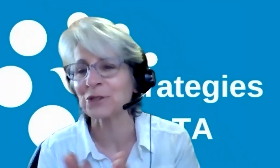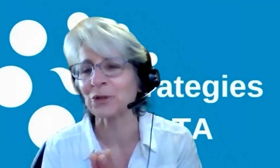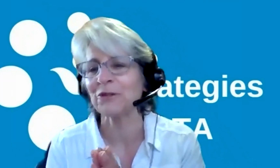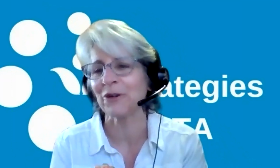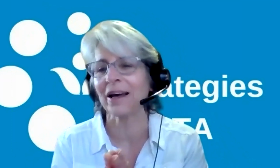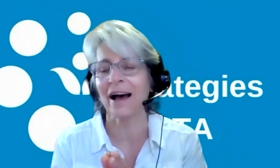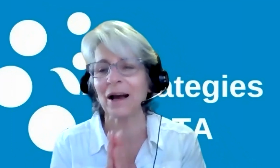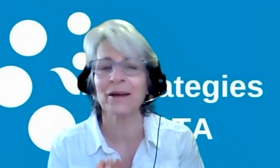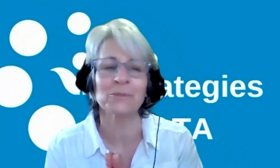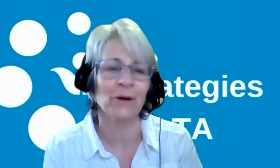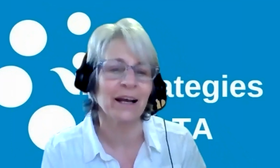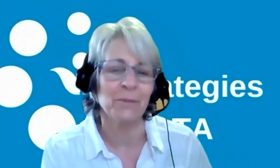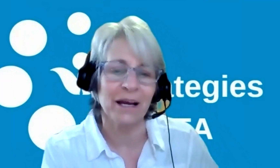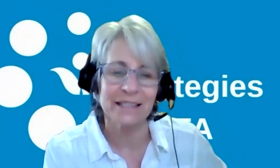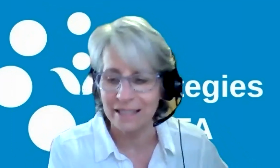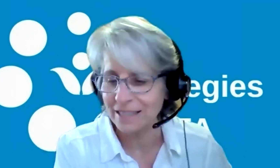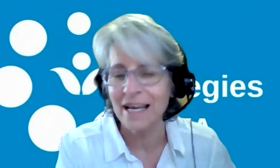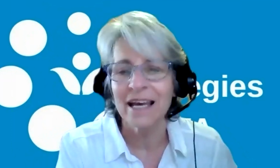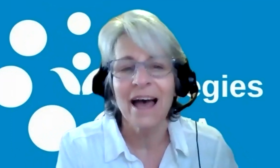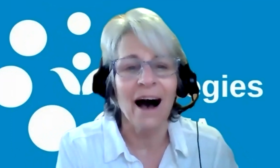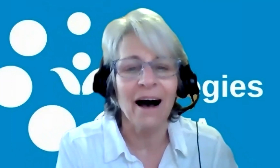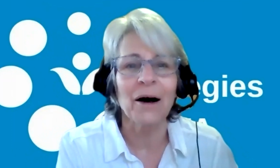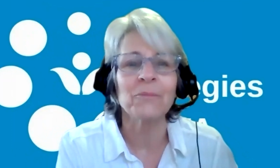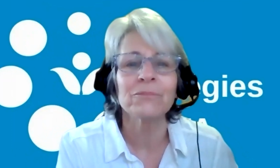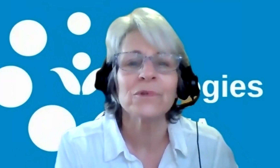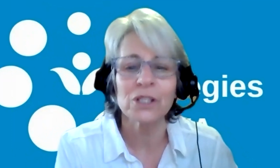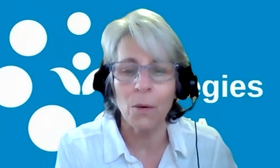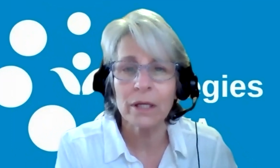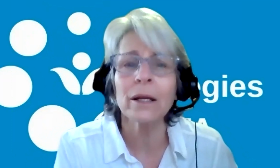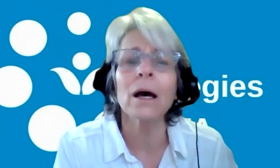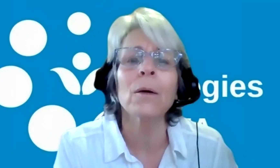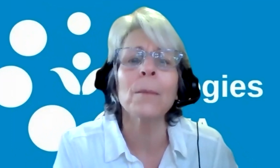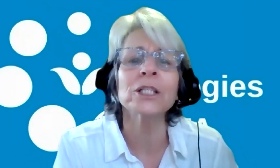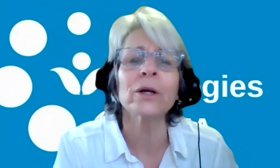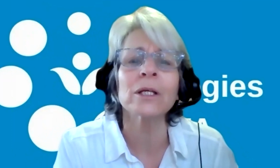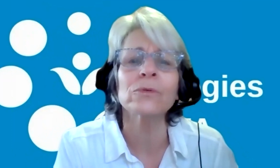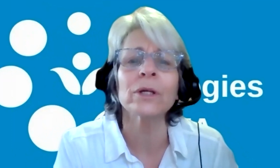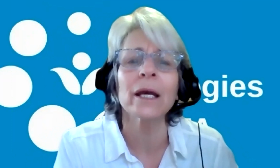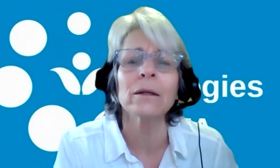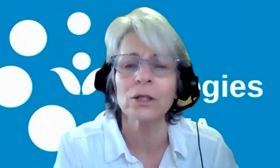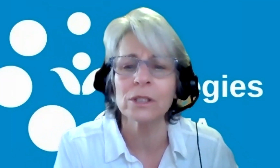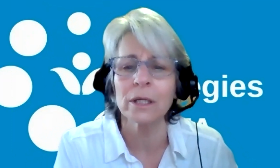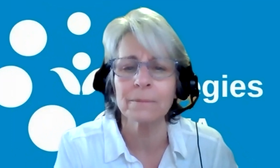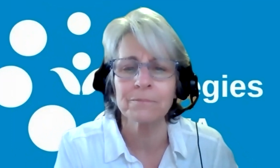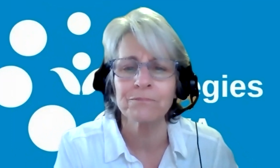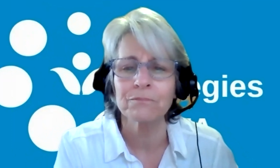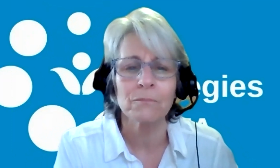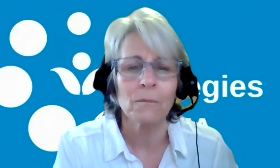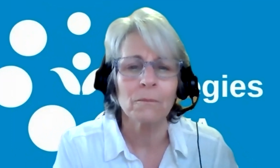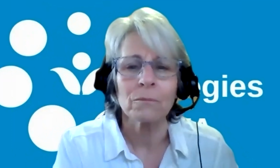that. It was really fun. I had some great ideas. So am I sharing my screen again? Can you see